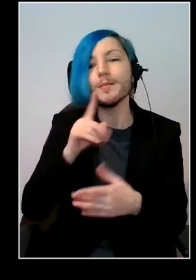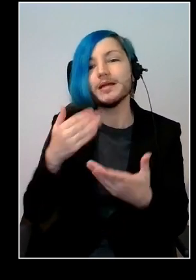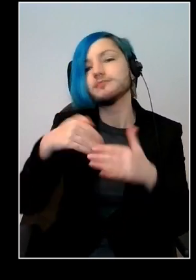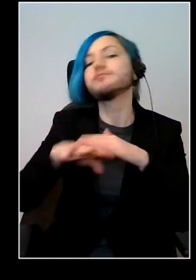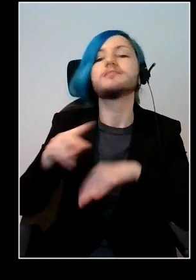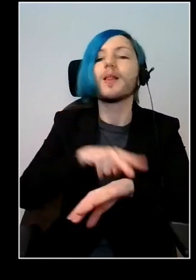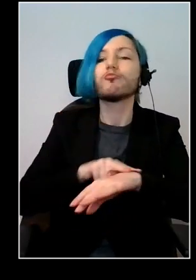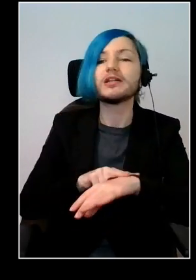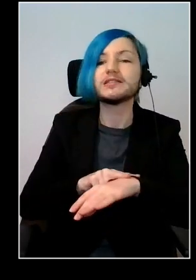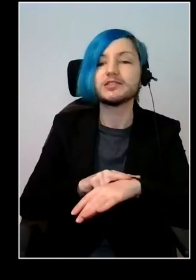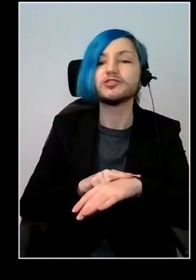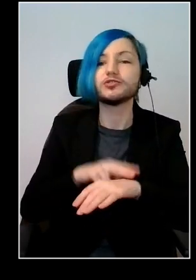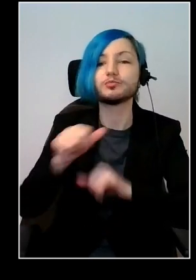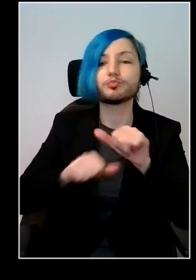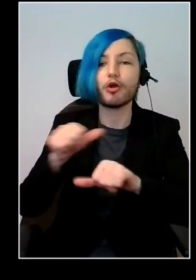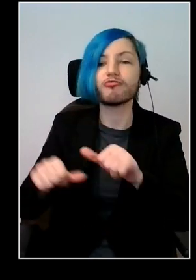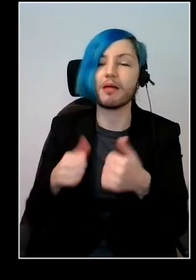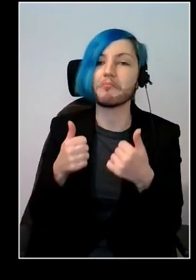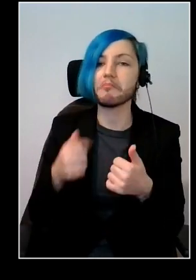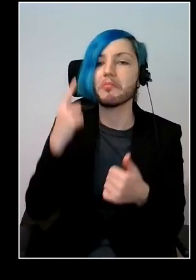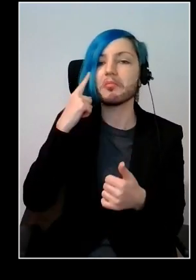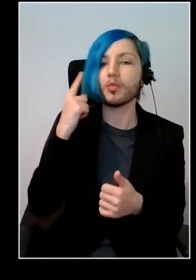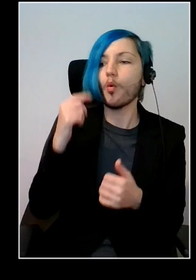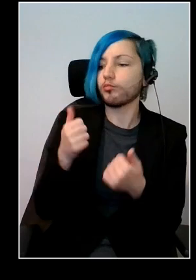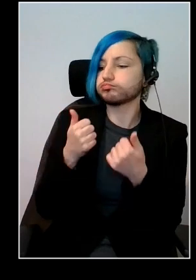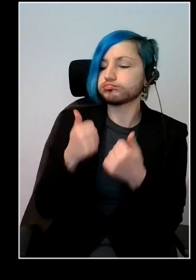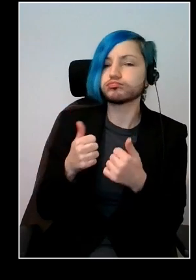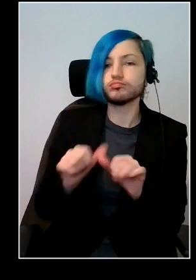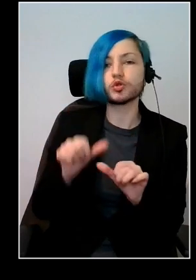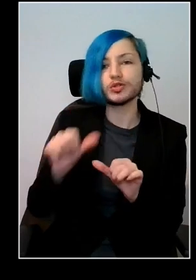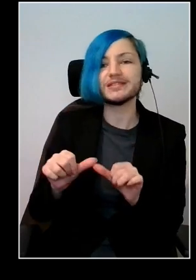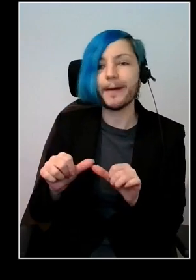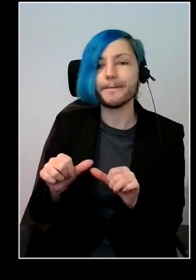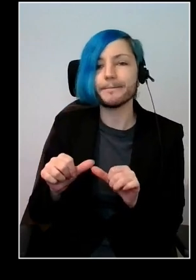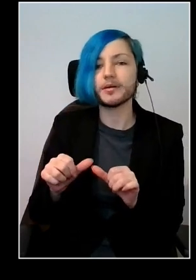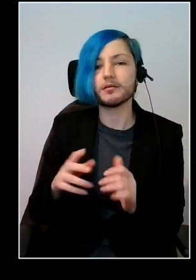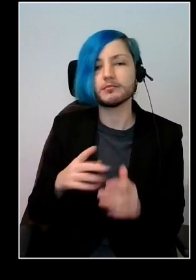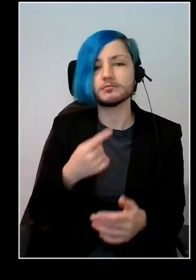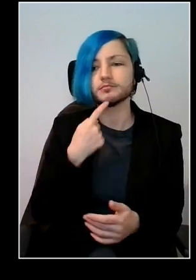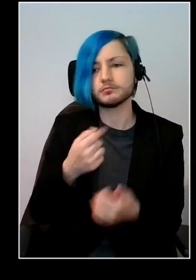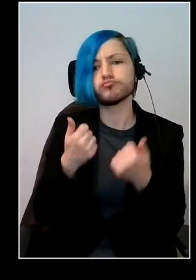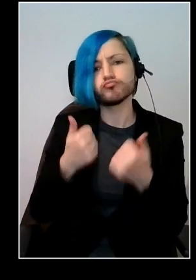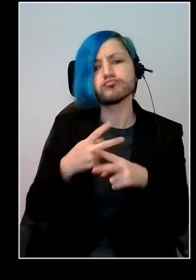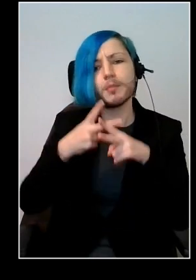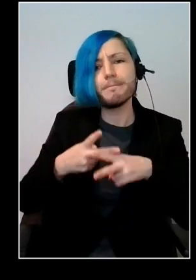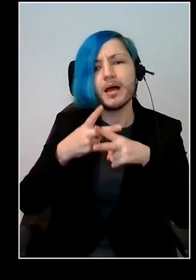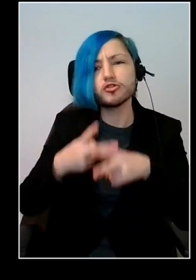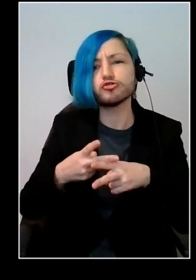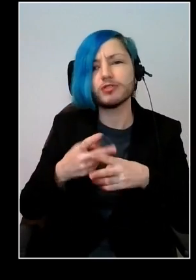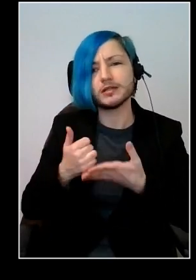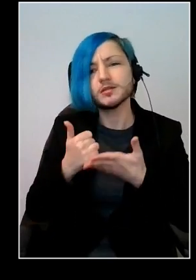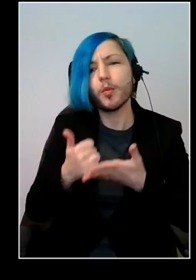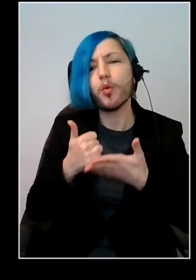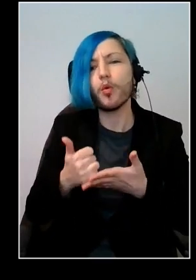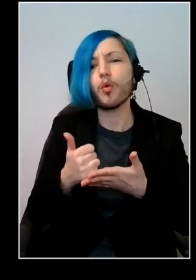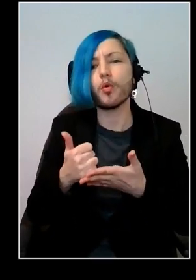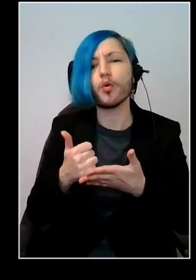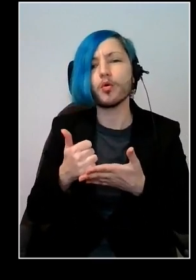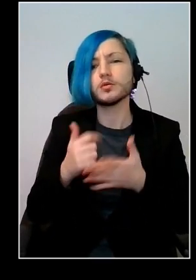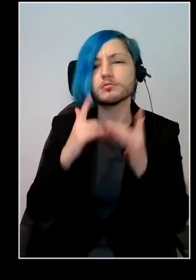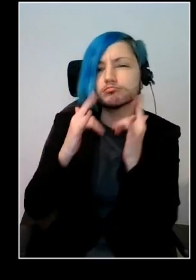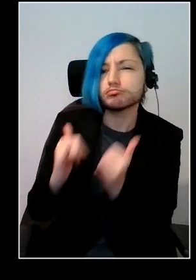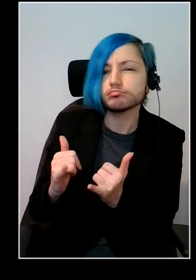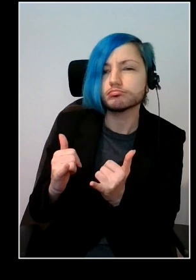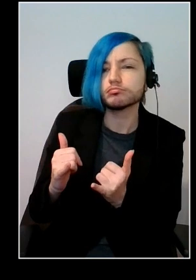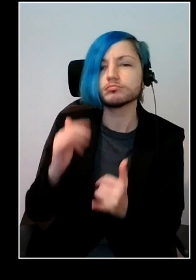was a great step in the right direction. The judges commended your monitoring and mentoring to support those apprentices on programme. Judges also noted